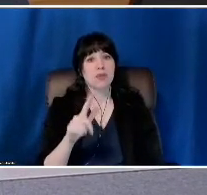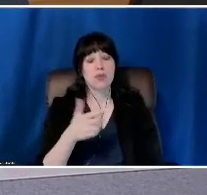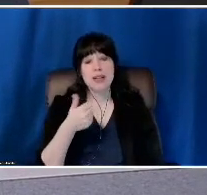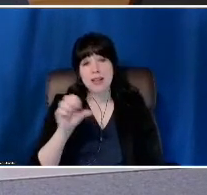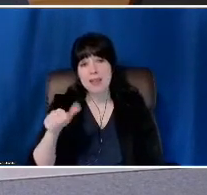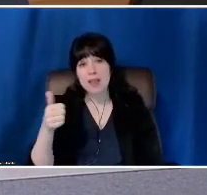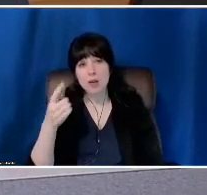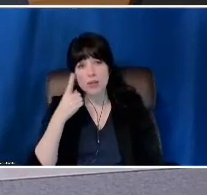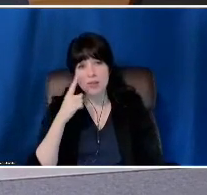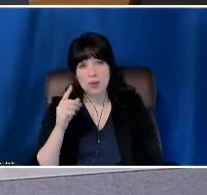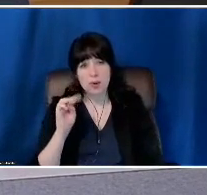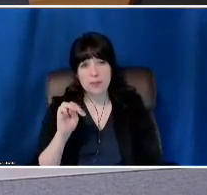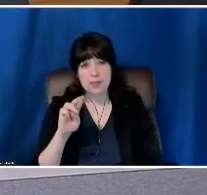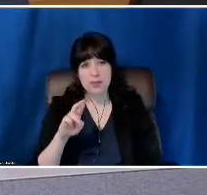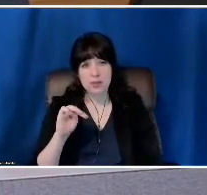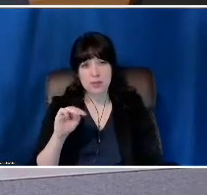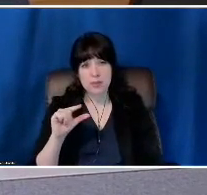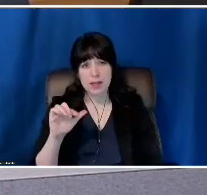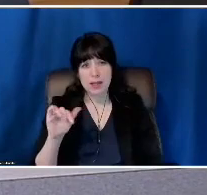McDowell?